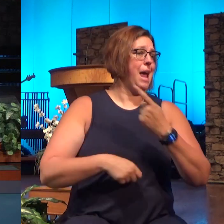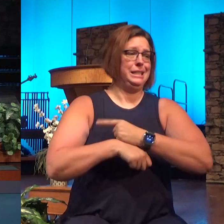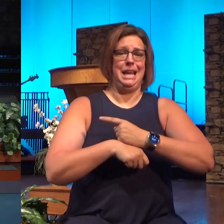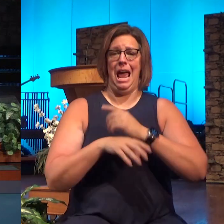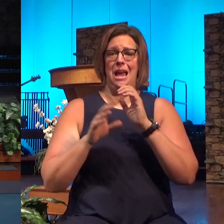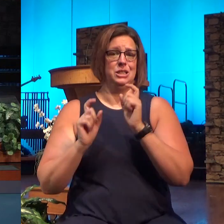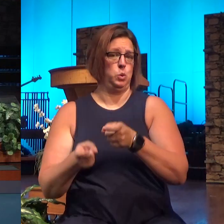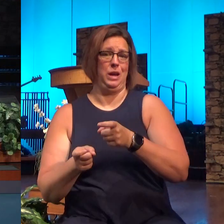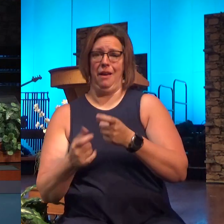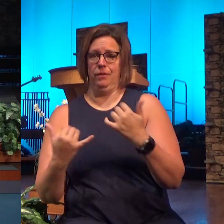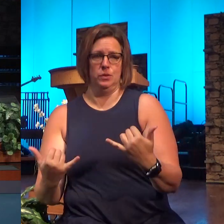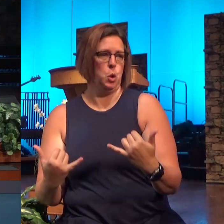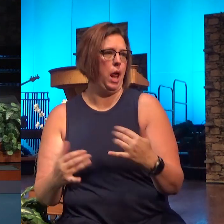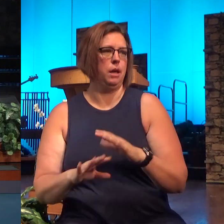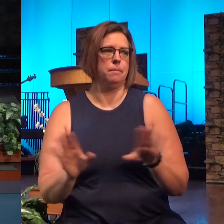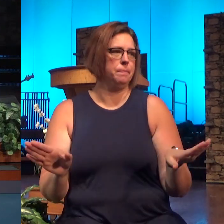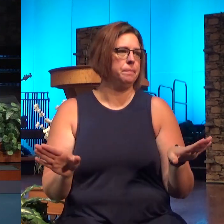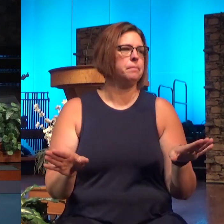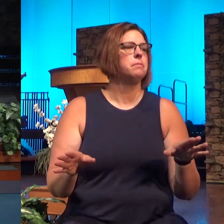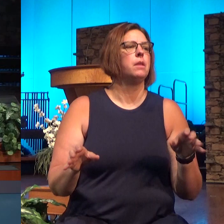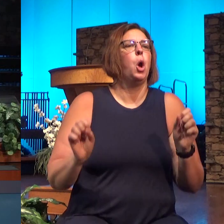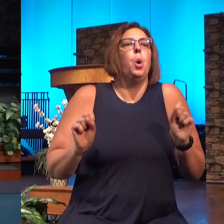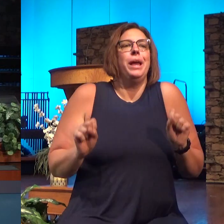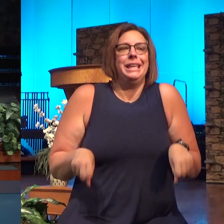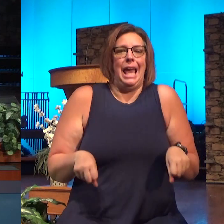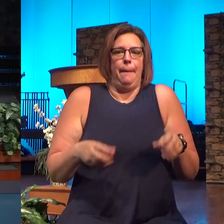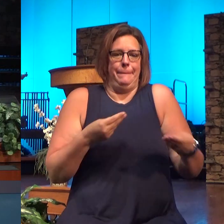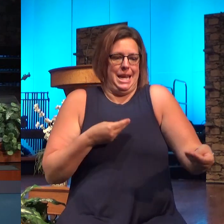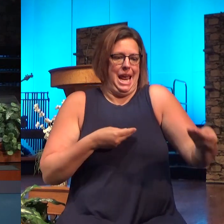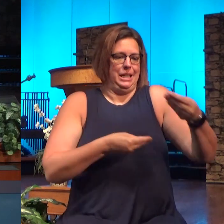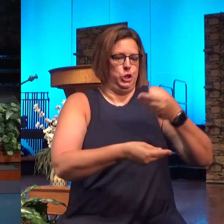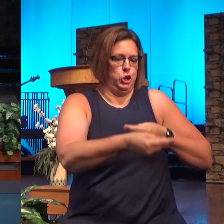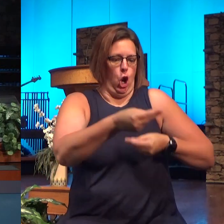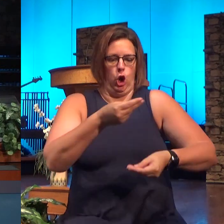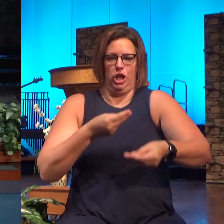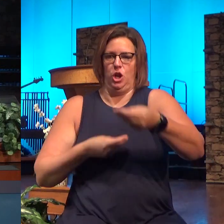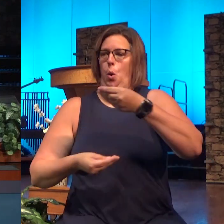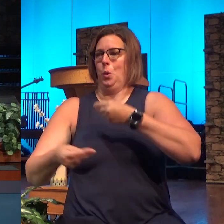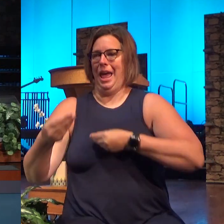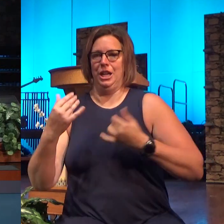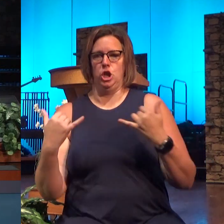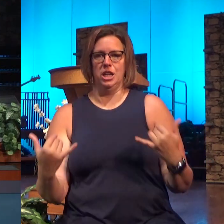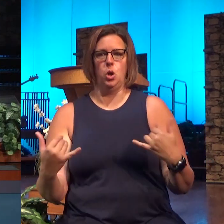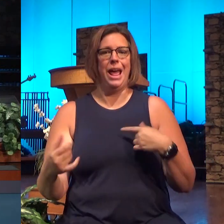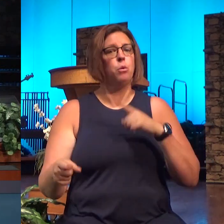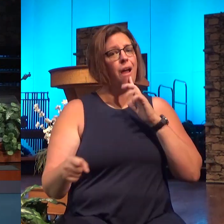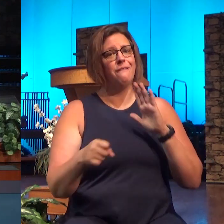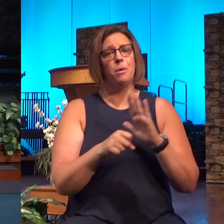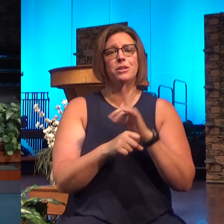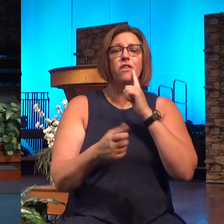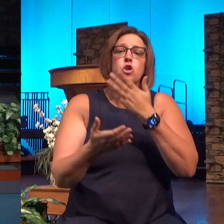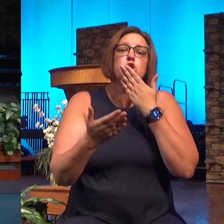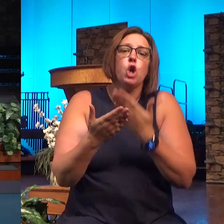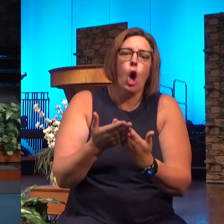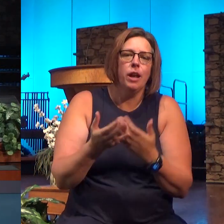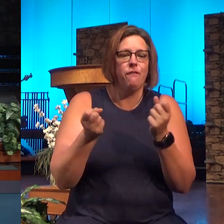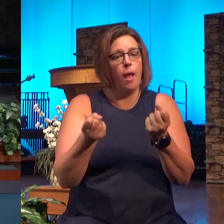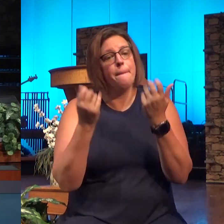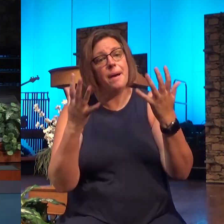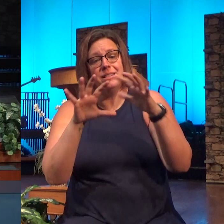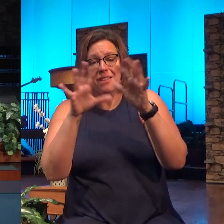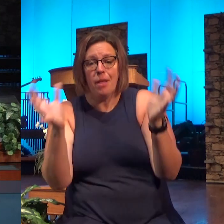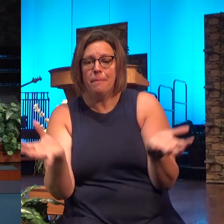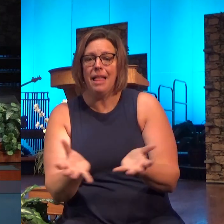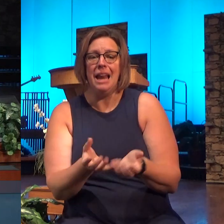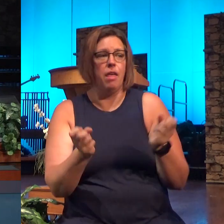gift financially, let us all just be in circulation today. An affirmation for good, for the abundance of the planet, for the abundance